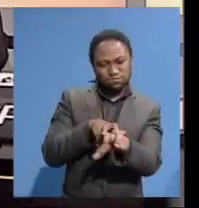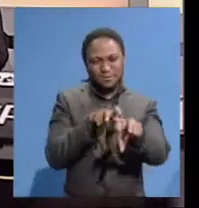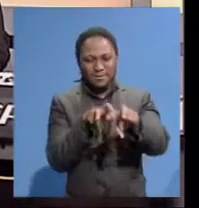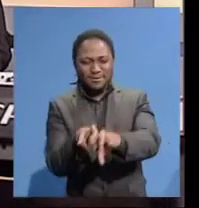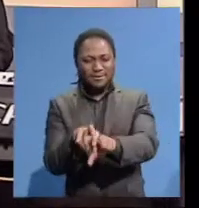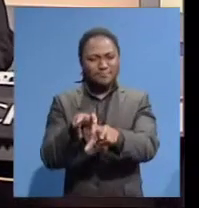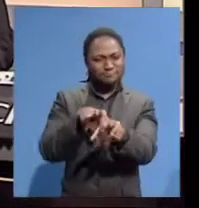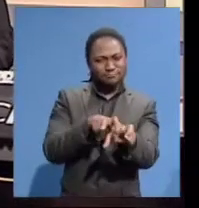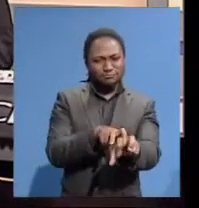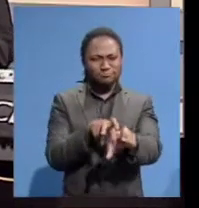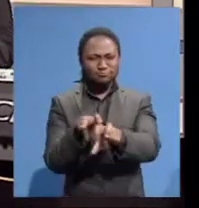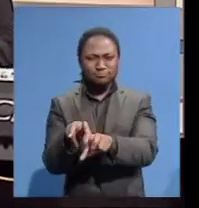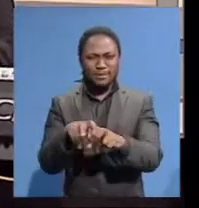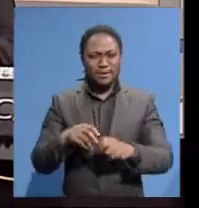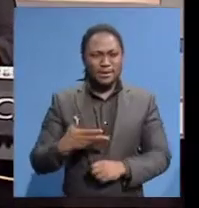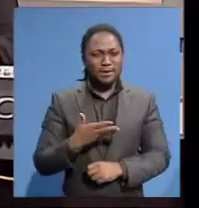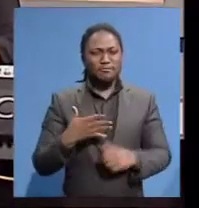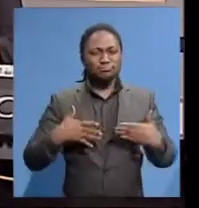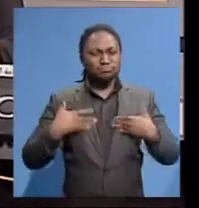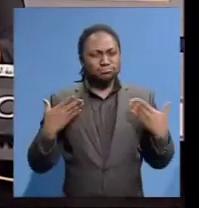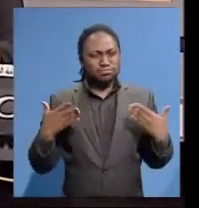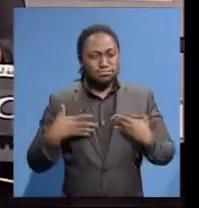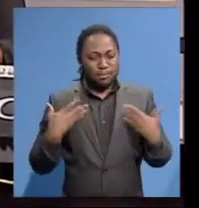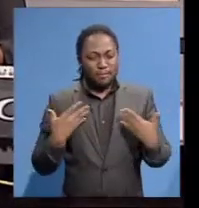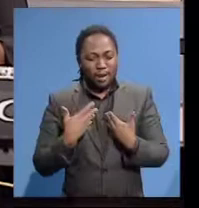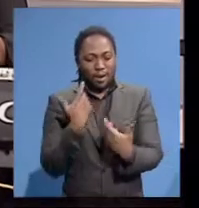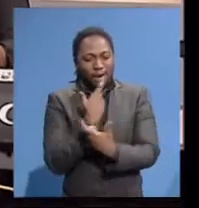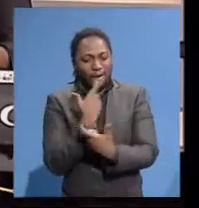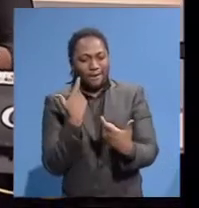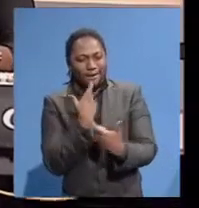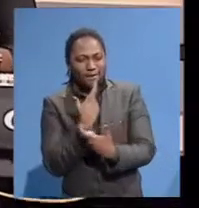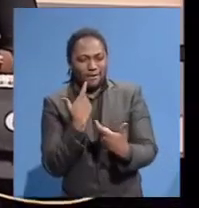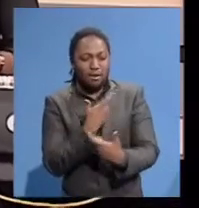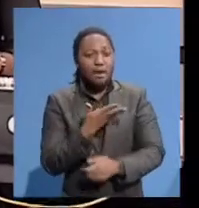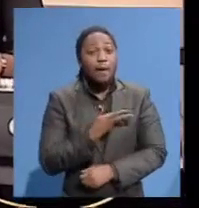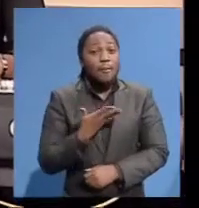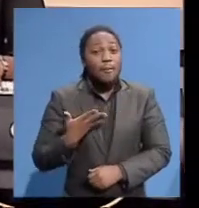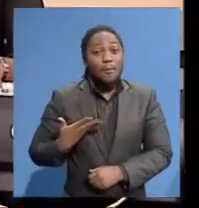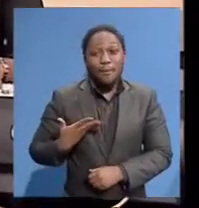ejabula amathole iqikitheka wathi numama